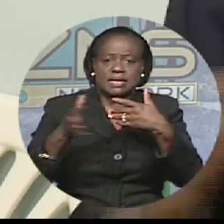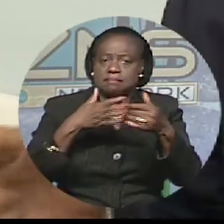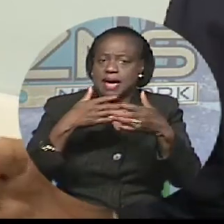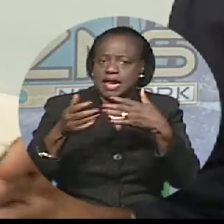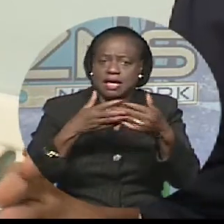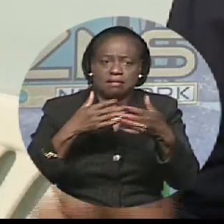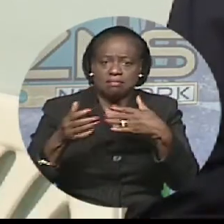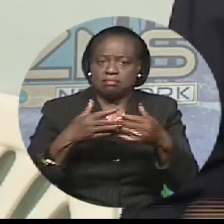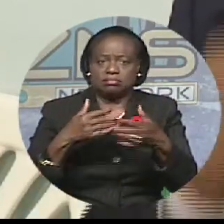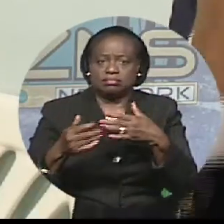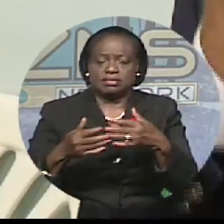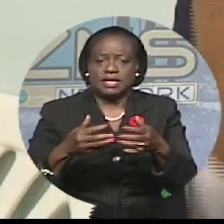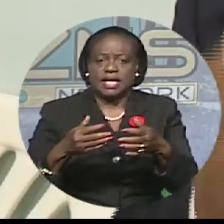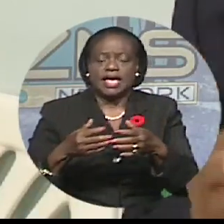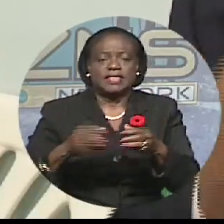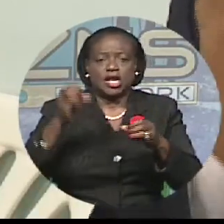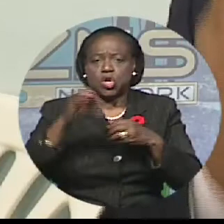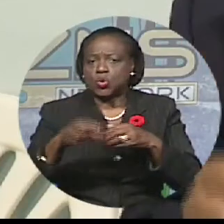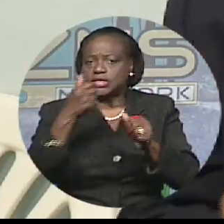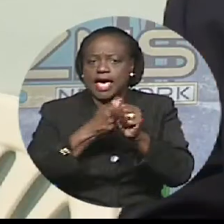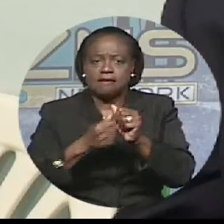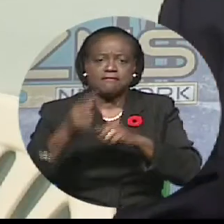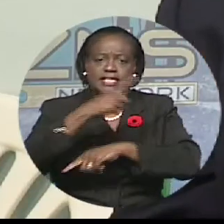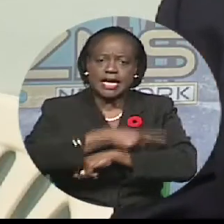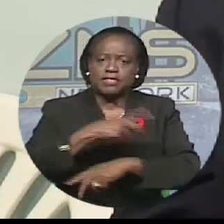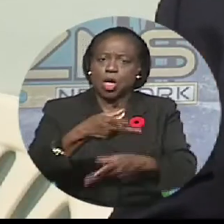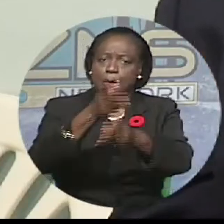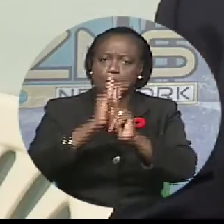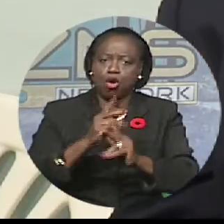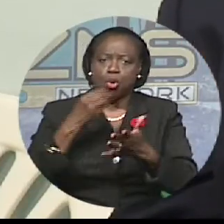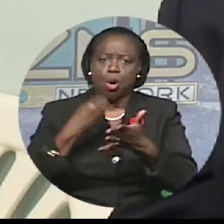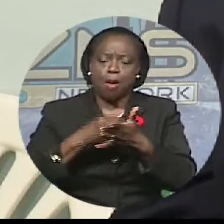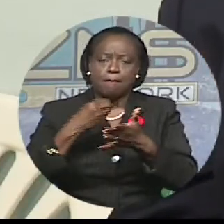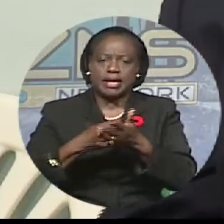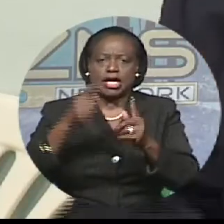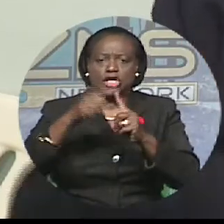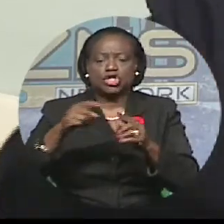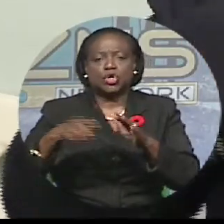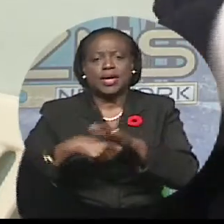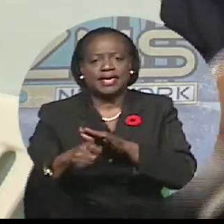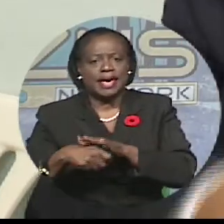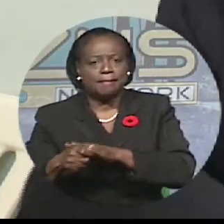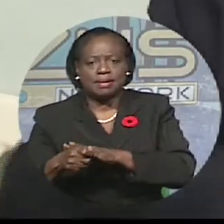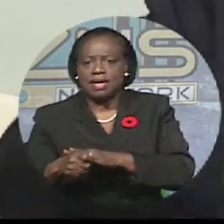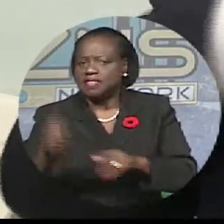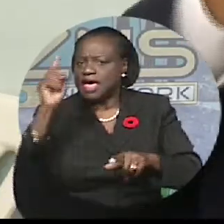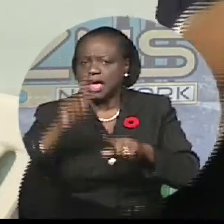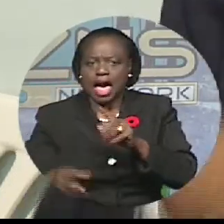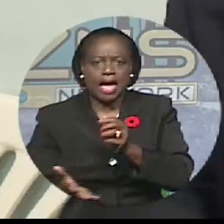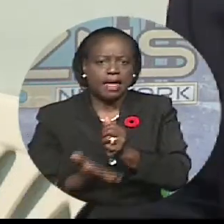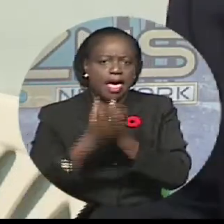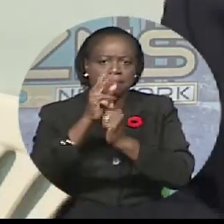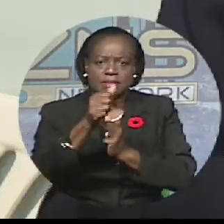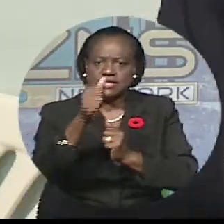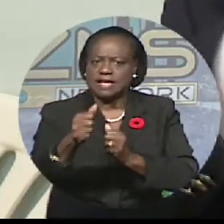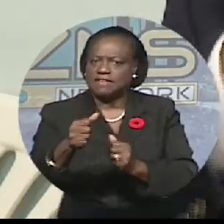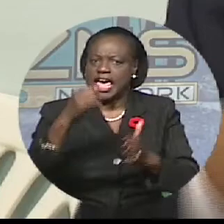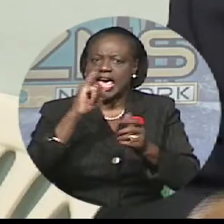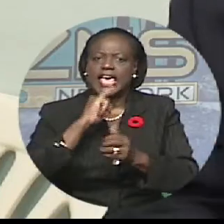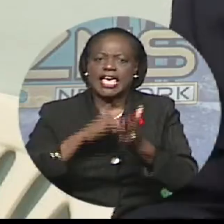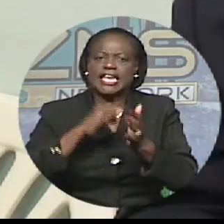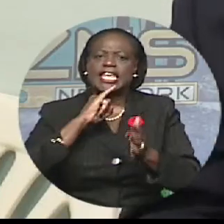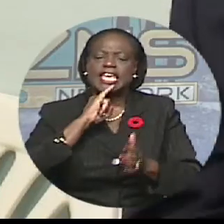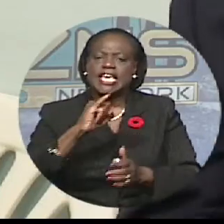losing everything, they would still go and borrow money to spend it on gambling. It means they can't help themselves. It's an illness. It's